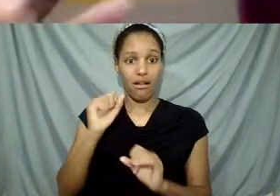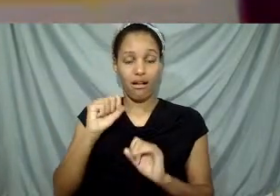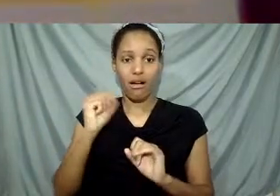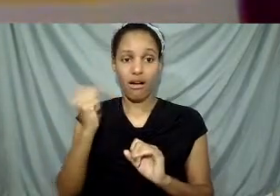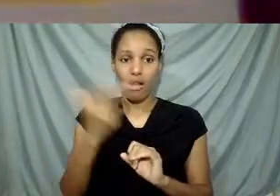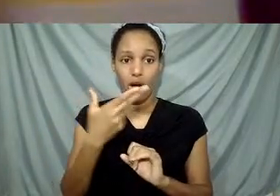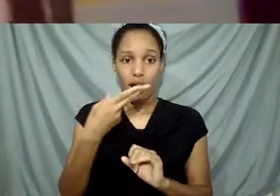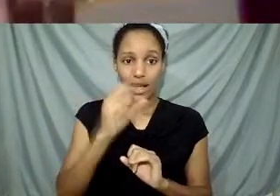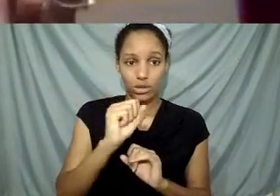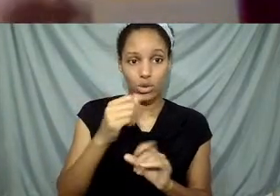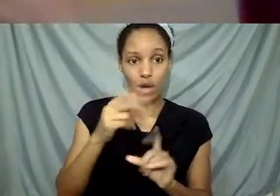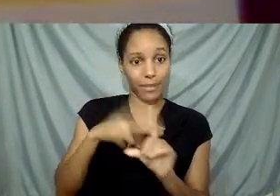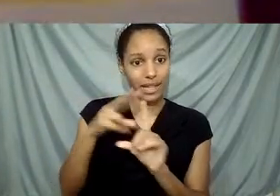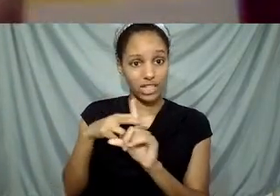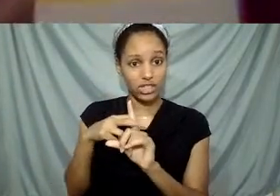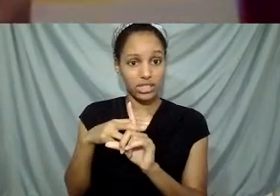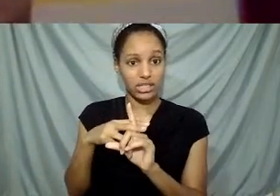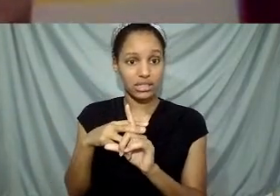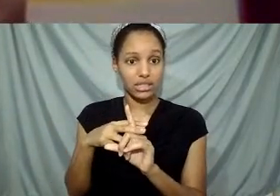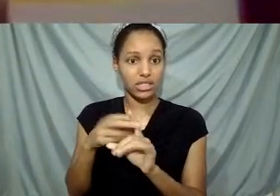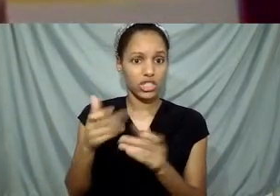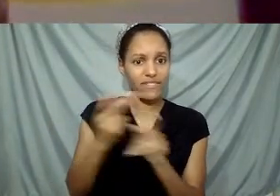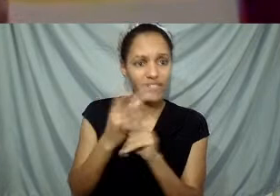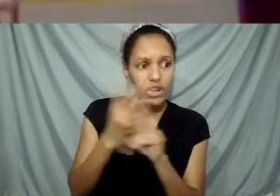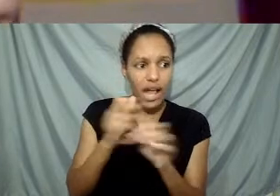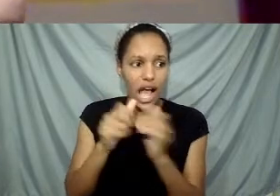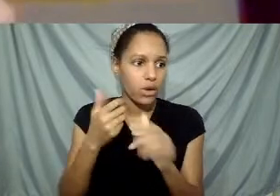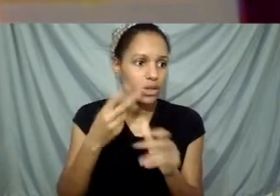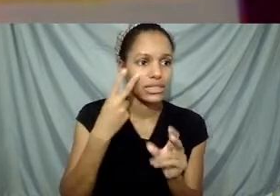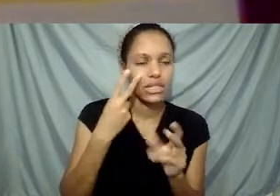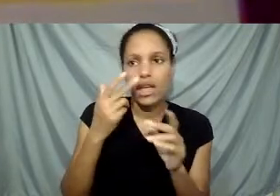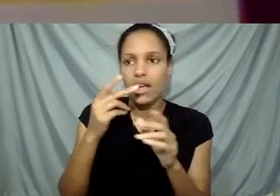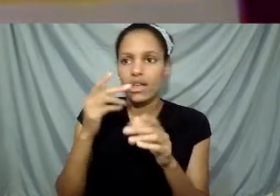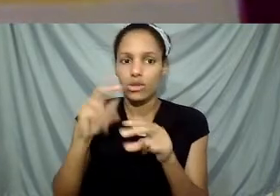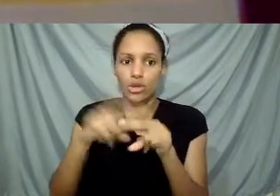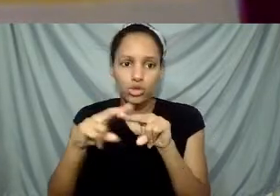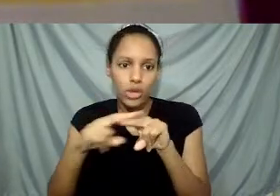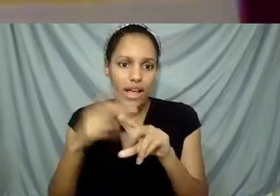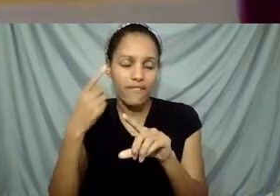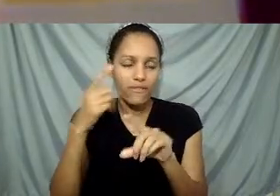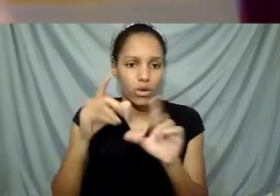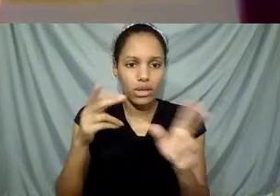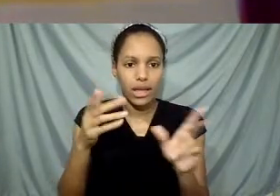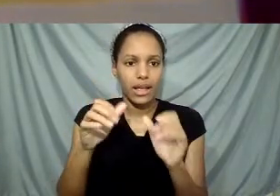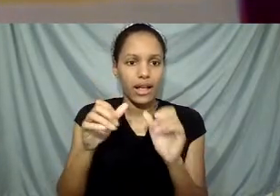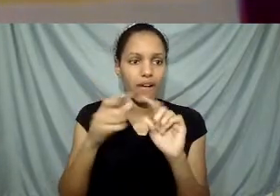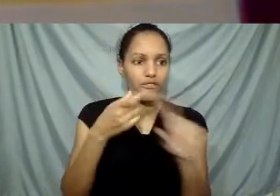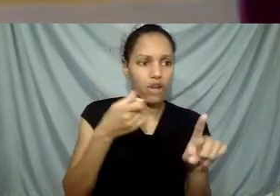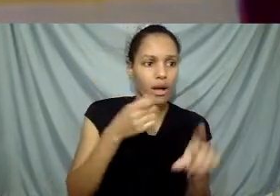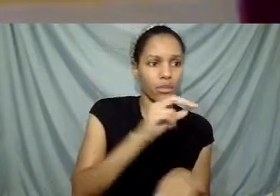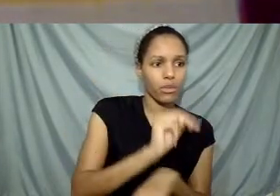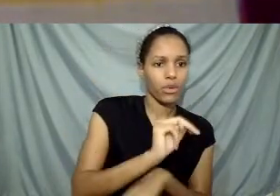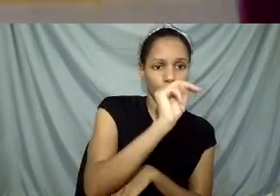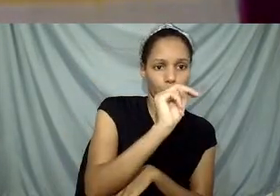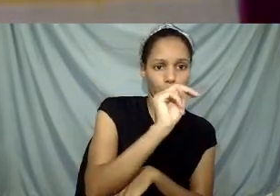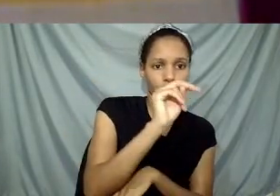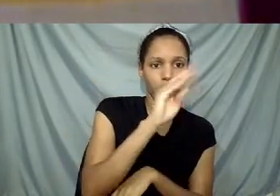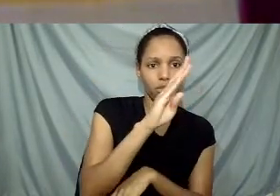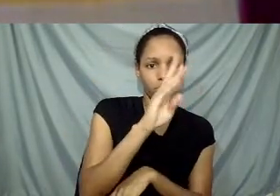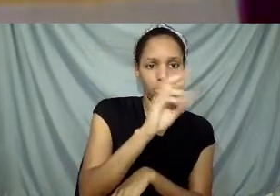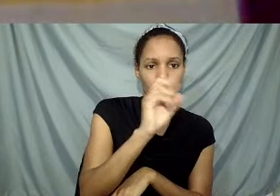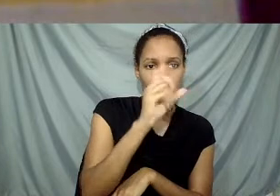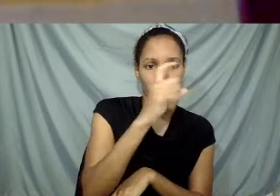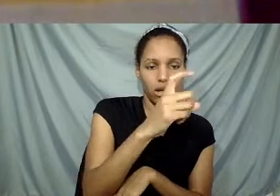Google Maps, so she figured out, looking on the train, how to get us from North Bronx, which is basically